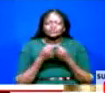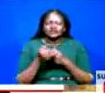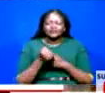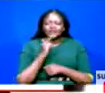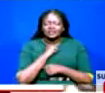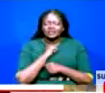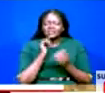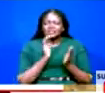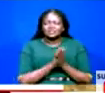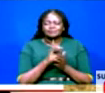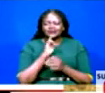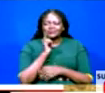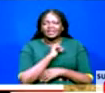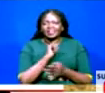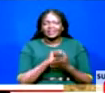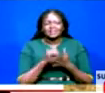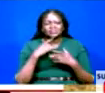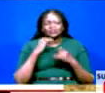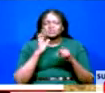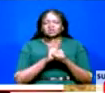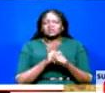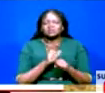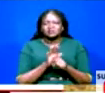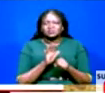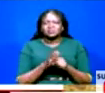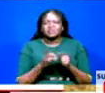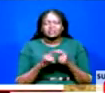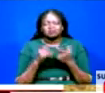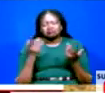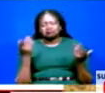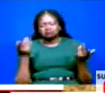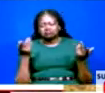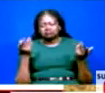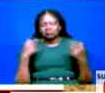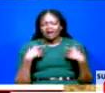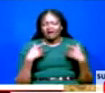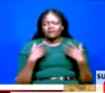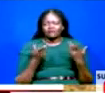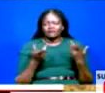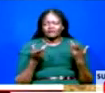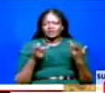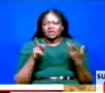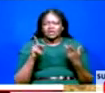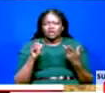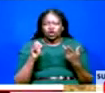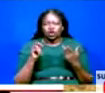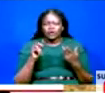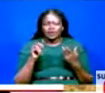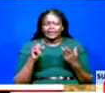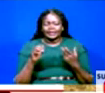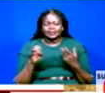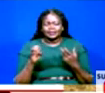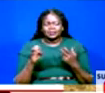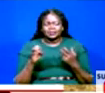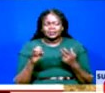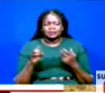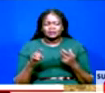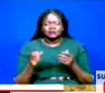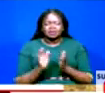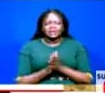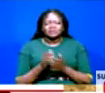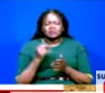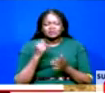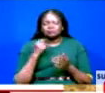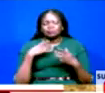Na vile nimesema imekuwa ni interesting sana, especially debutants timu inaitwa Korogez, hiyo timu ya Kikomba ni Mitumba Traders. Kama vile watu